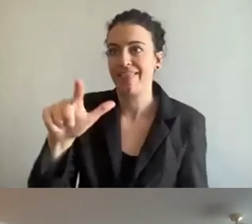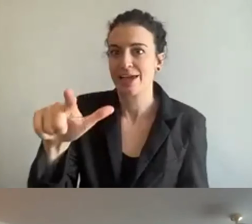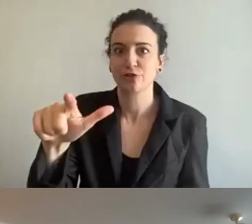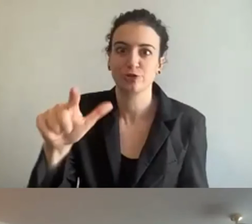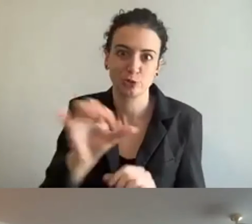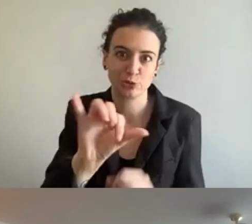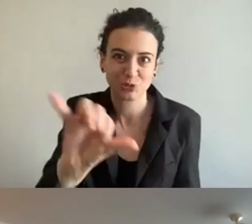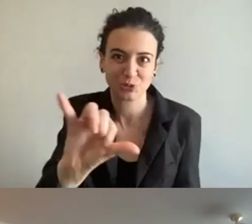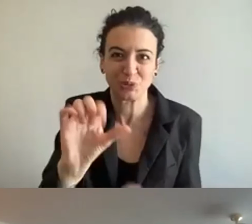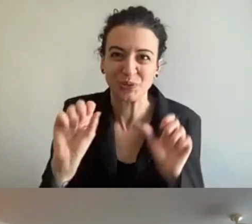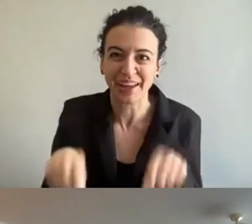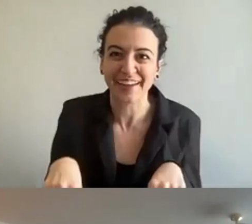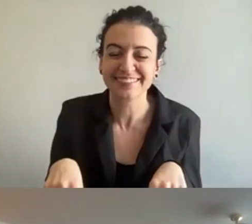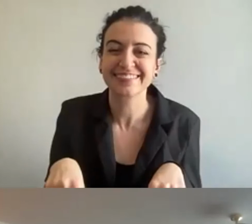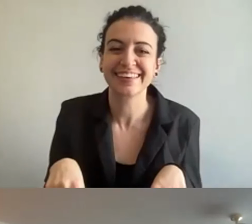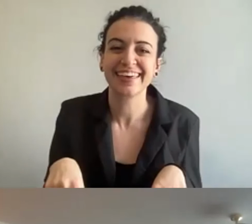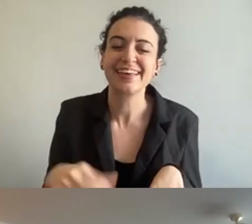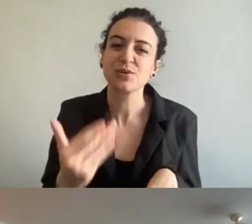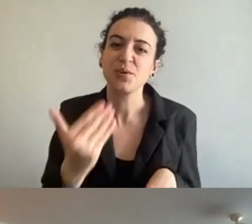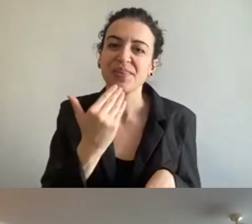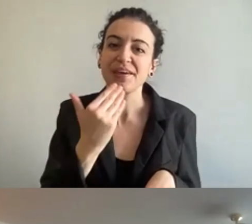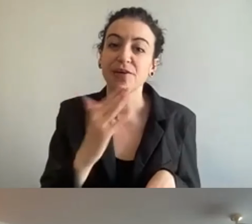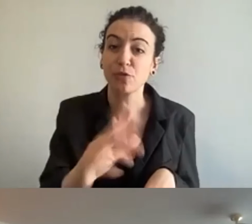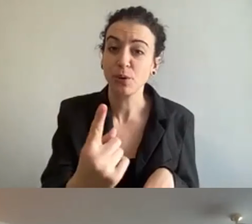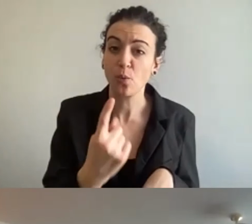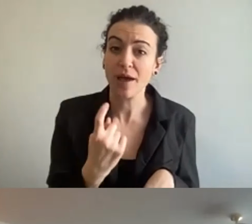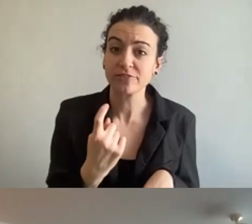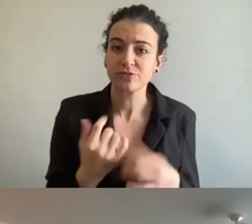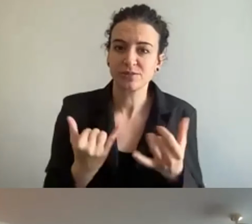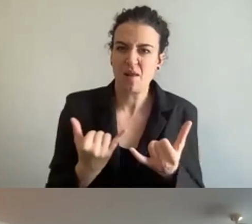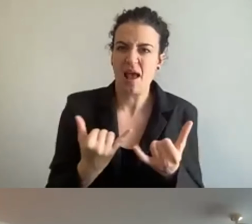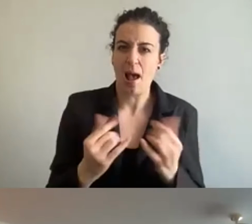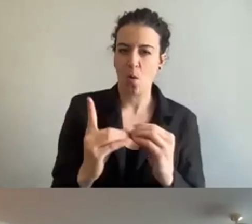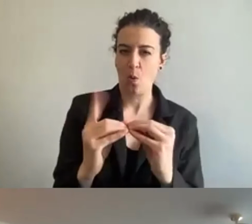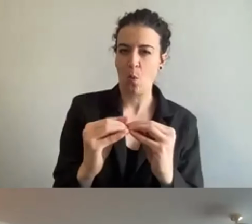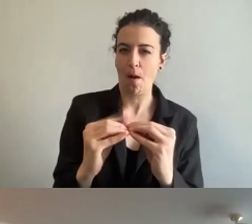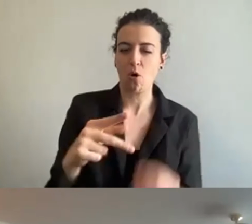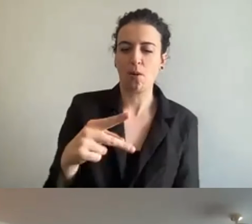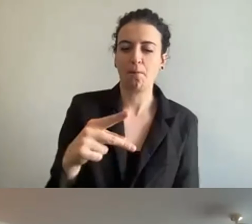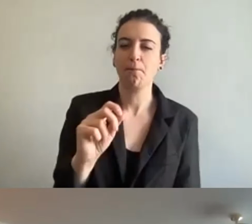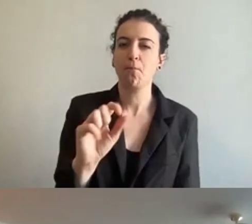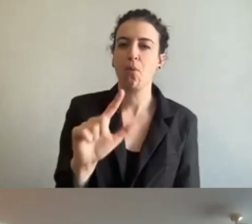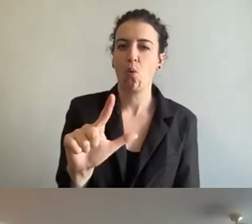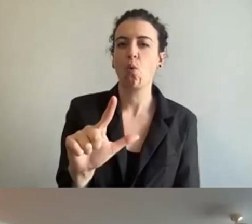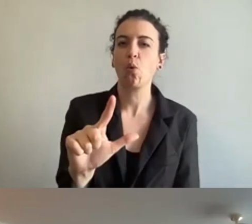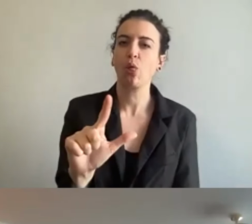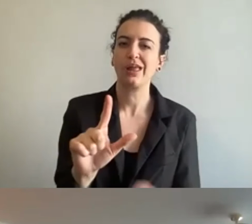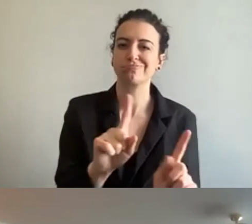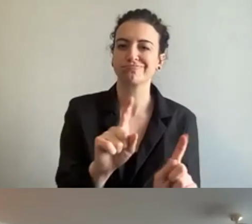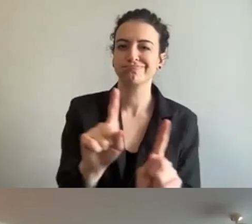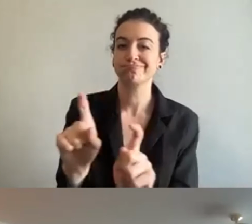right. Let's see. Let's stop and do one more poll question for everyone.